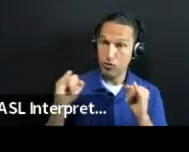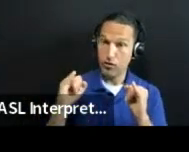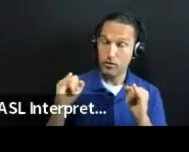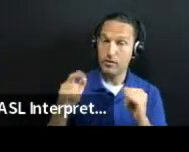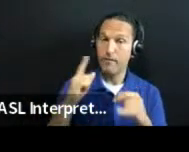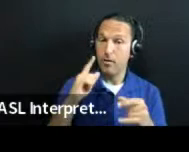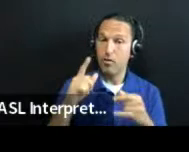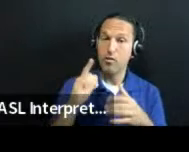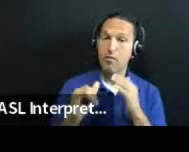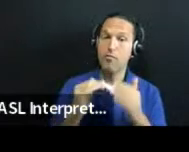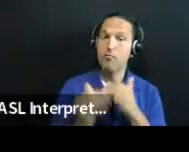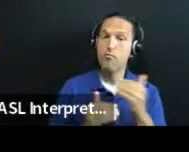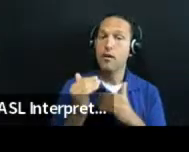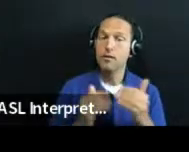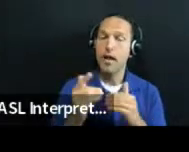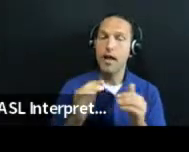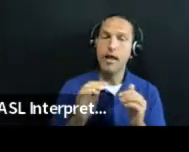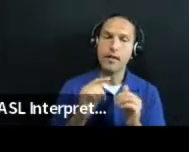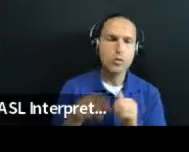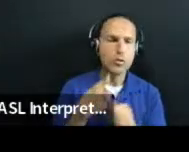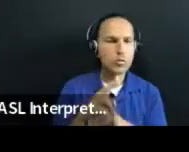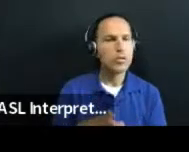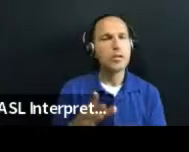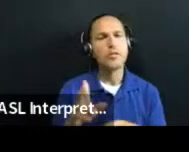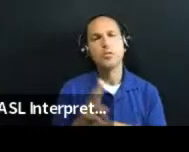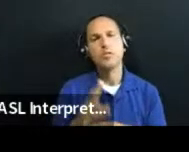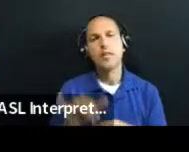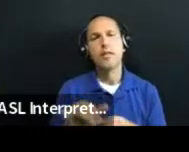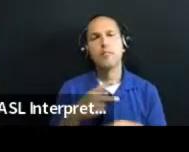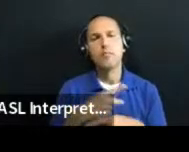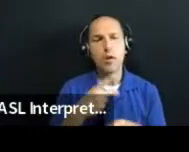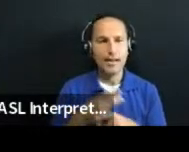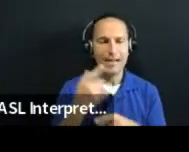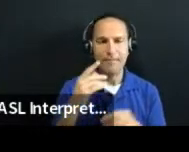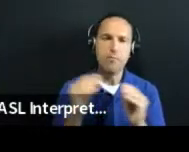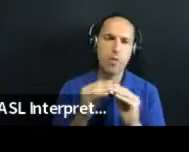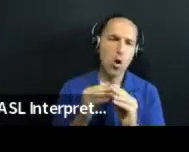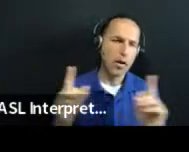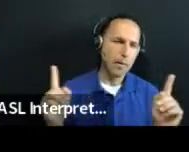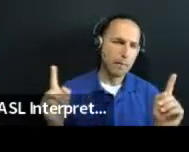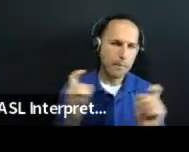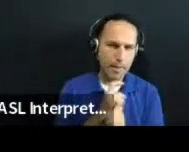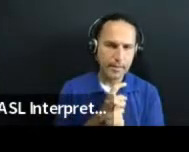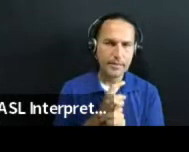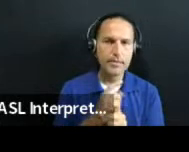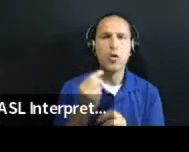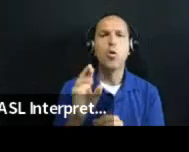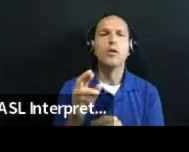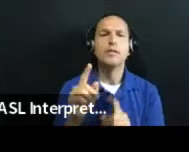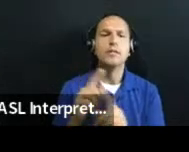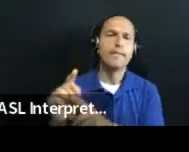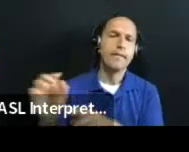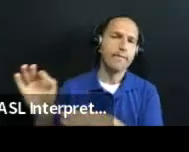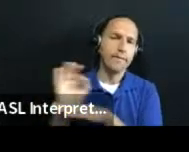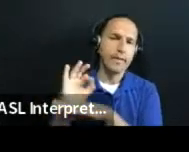to teach users how to use your product if it's a little bit more complex or has complex features?